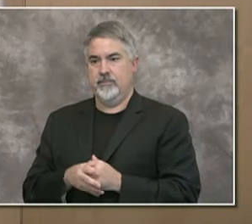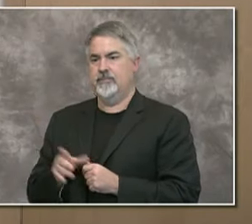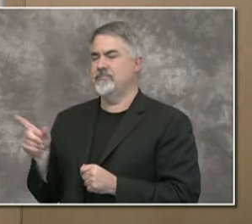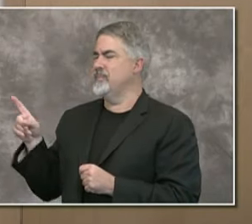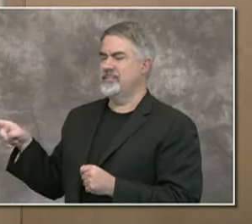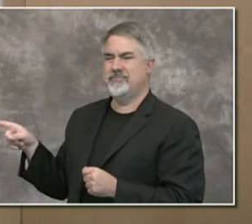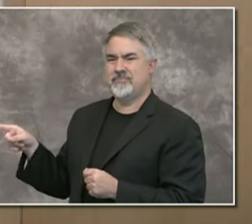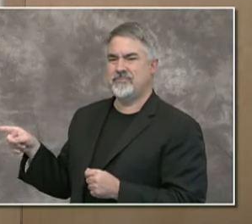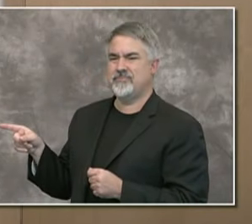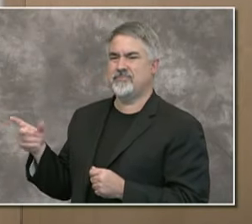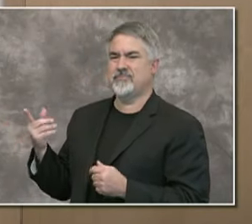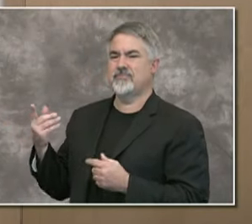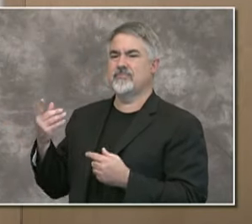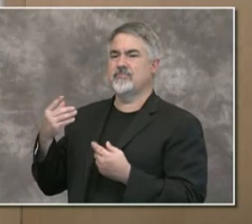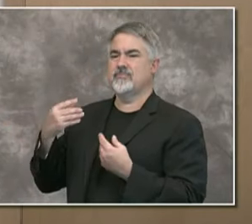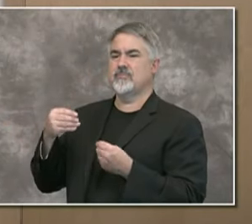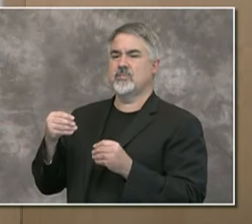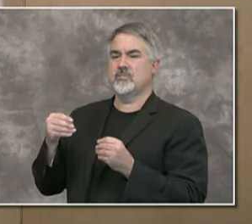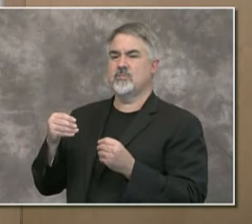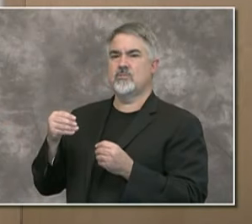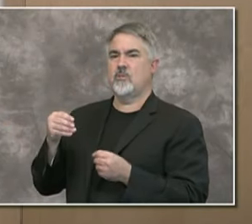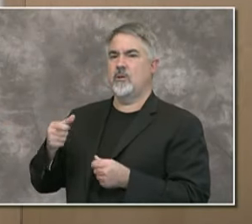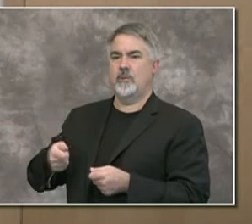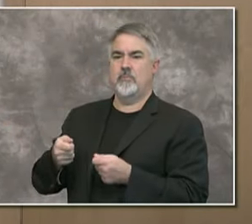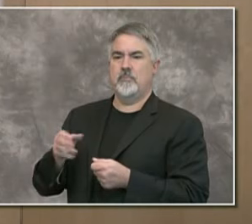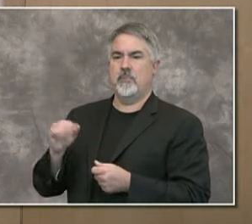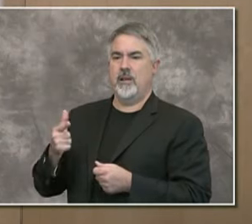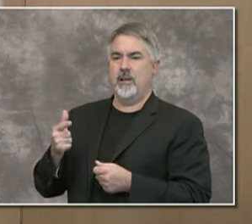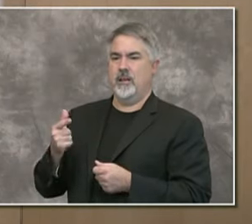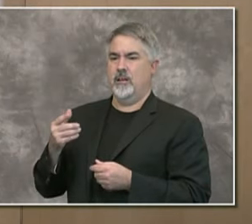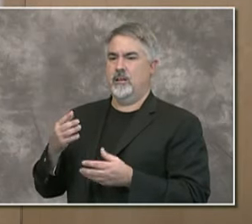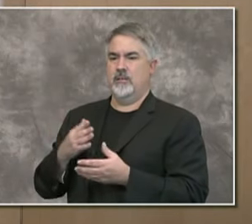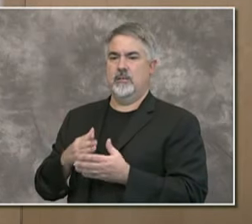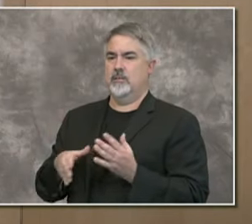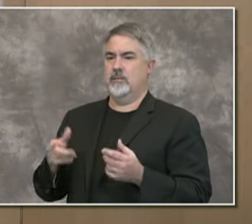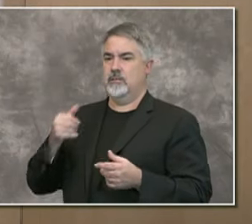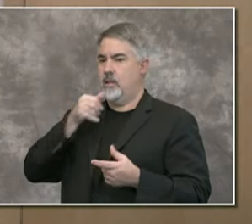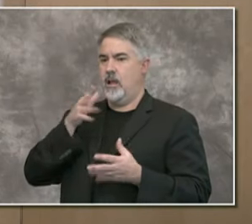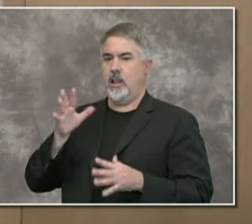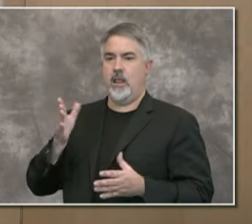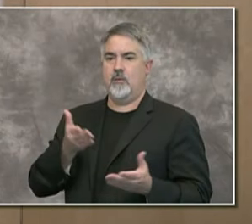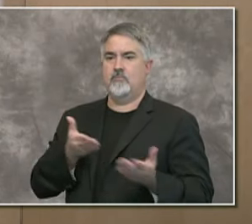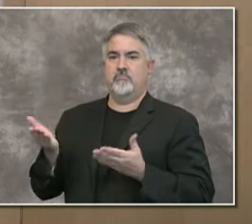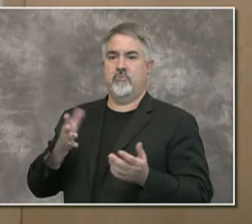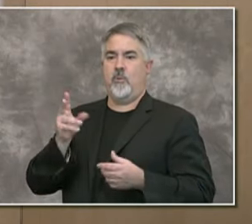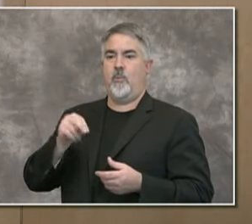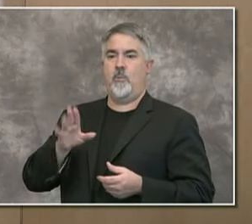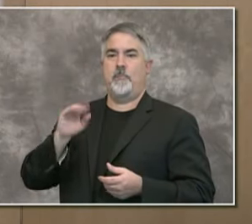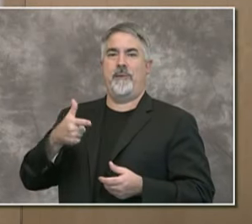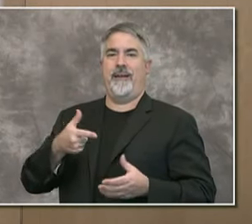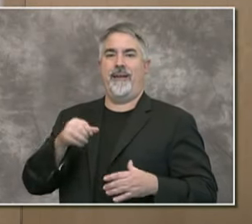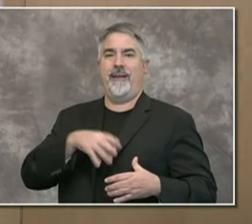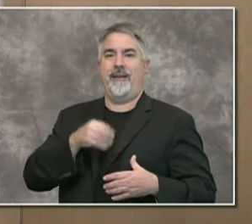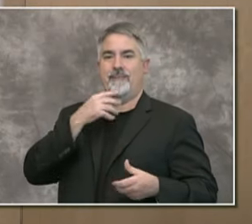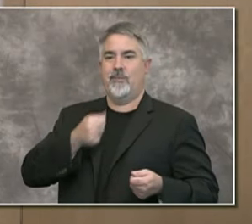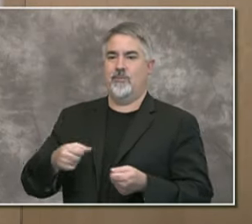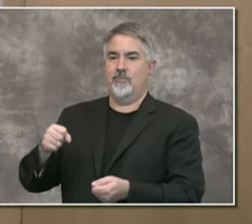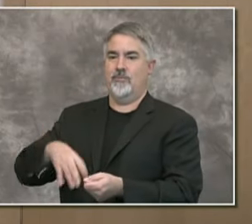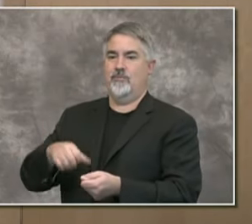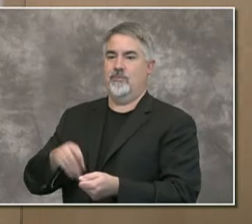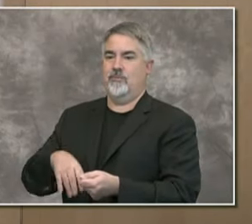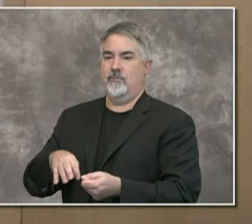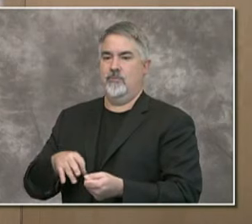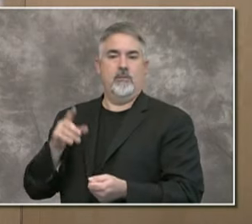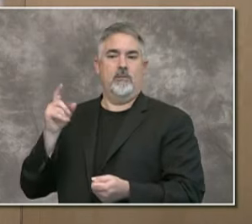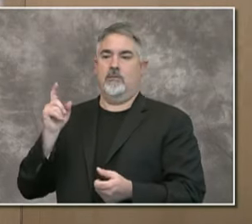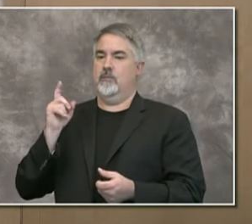bag policies. Some stores are not allowing outside bags in the store and are charging for store bags. Does the